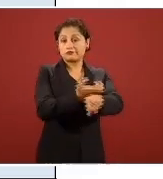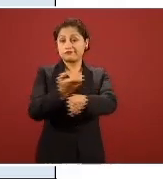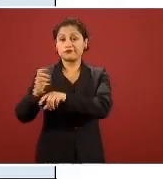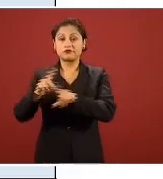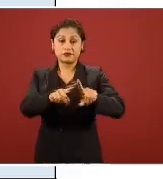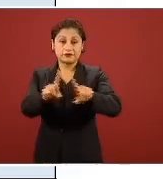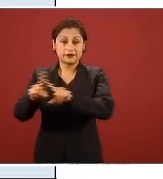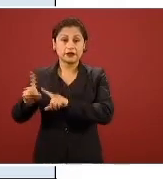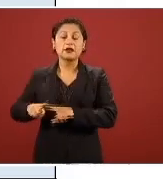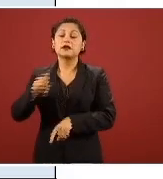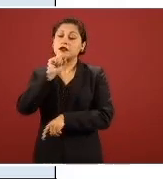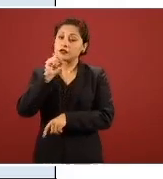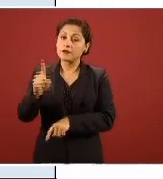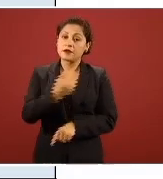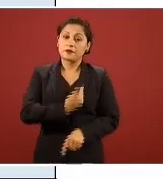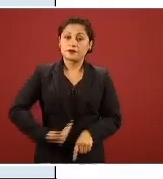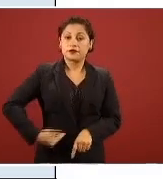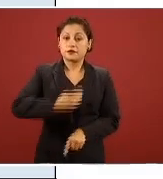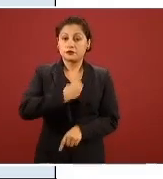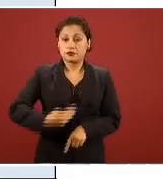presidentes municipales los